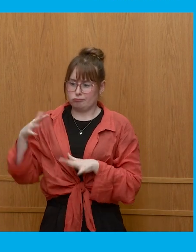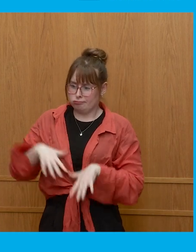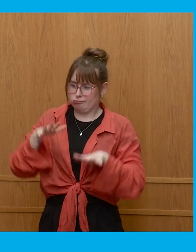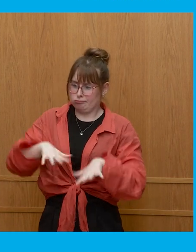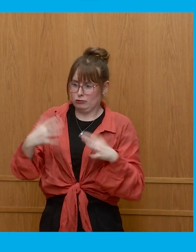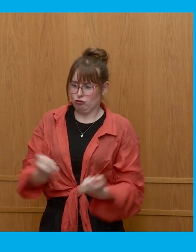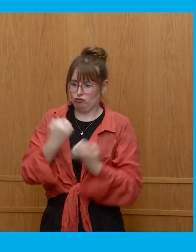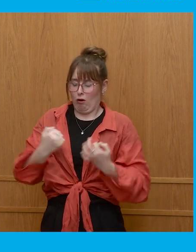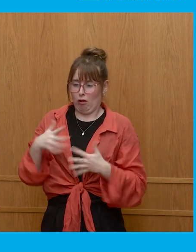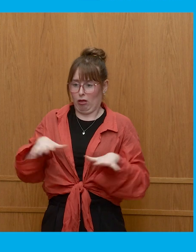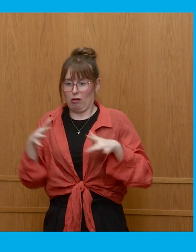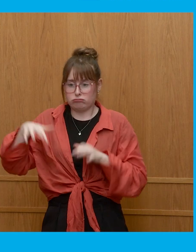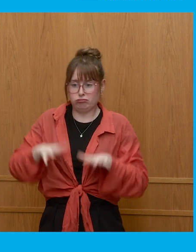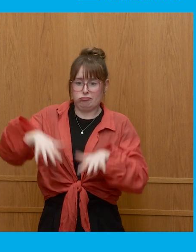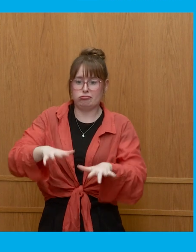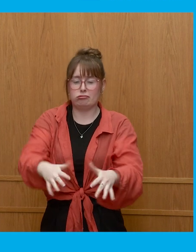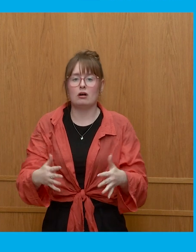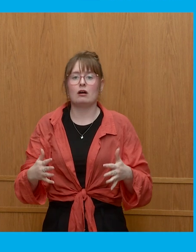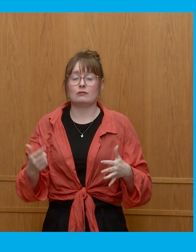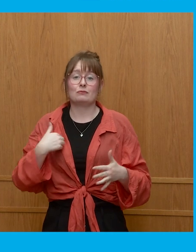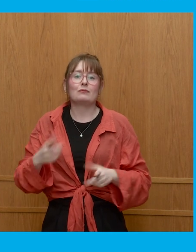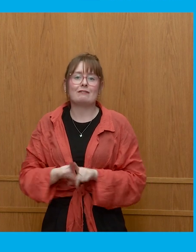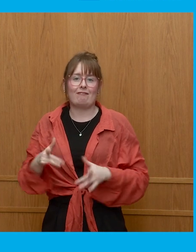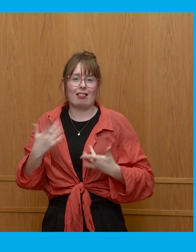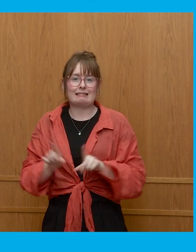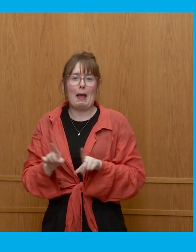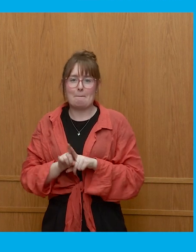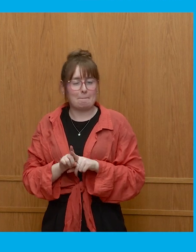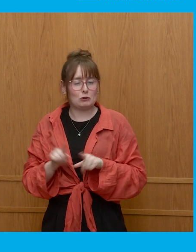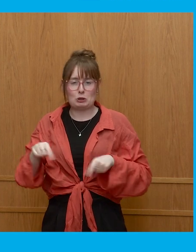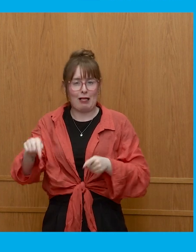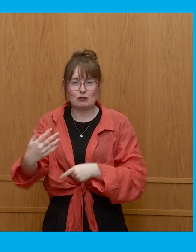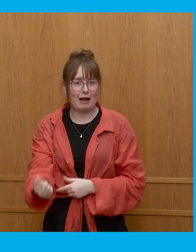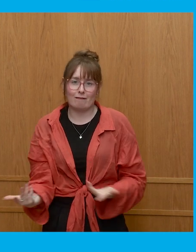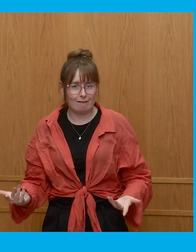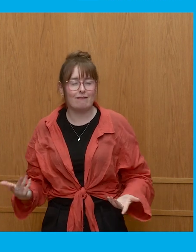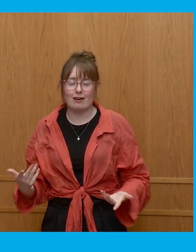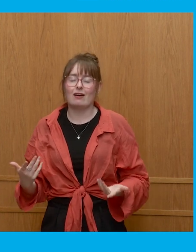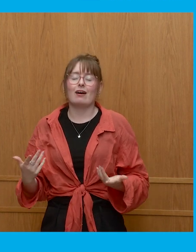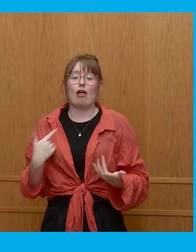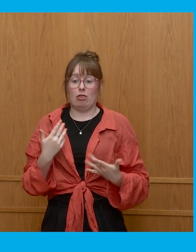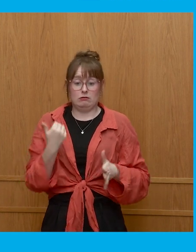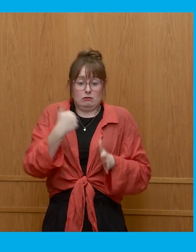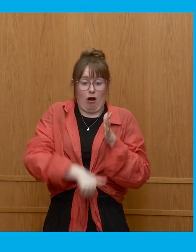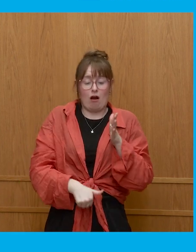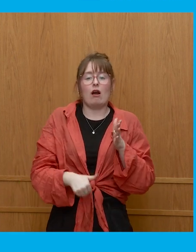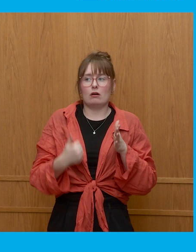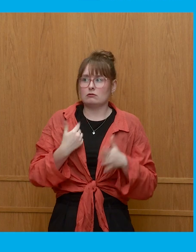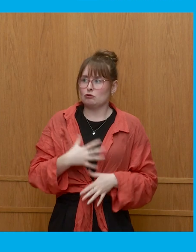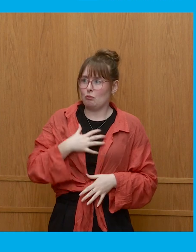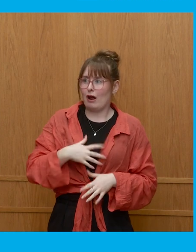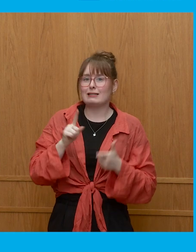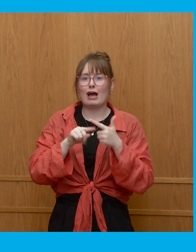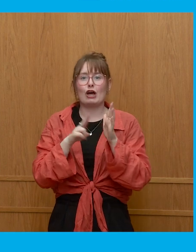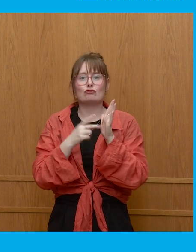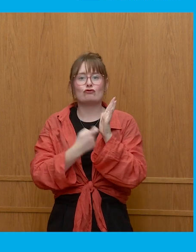side. So we had that. We had that. At the beginning, we were surprised, and Rick was